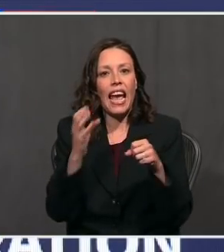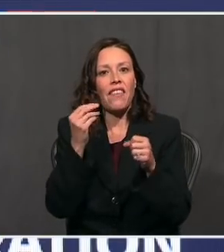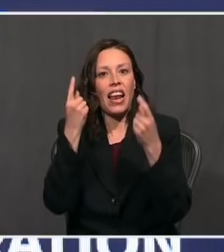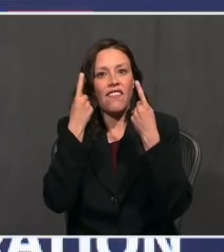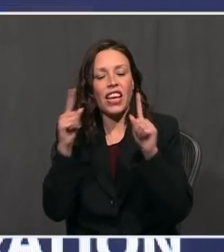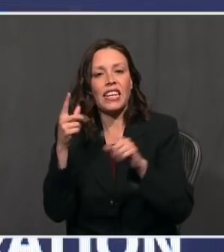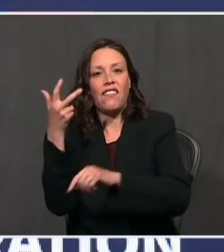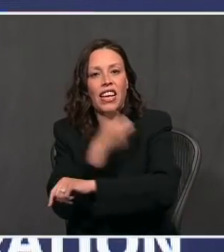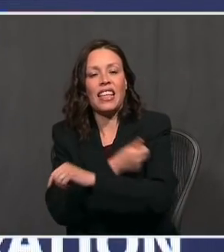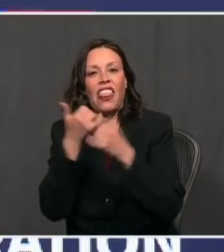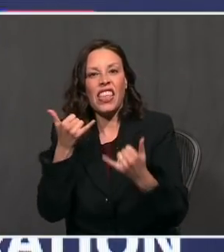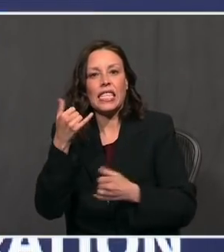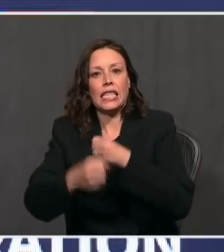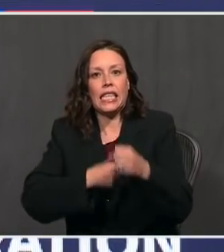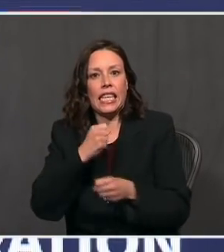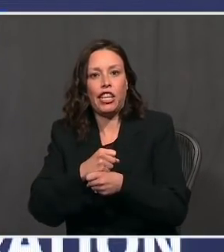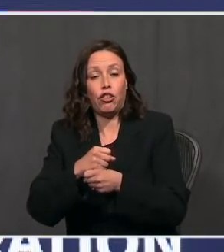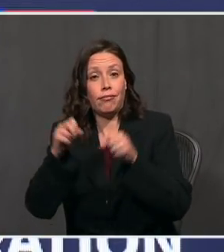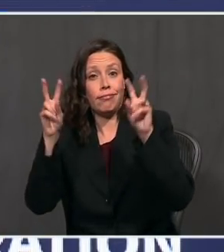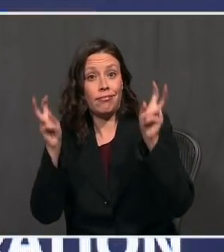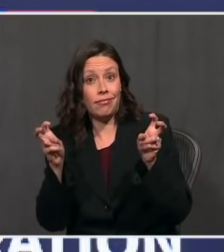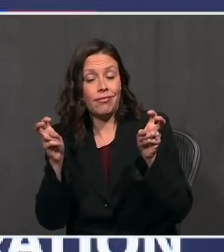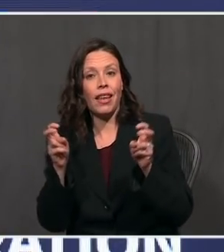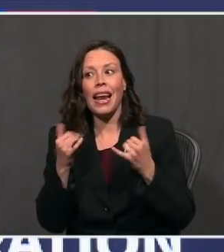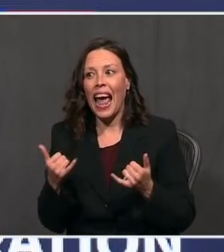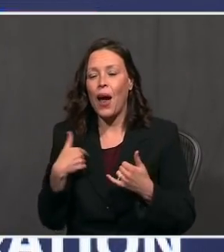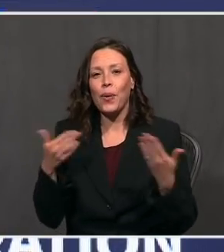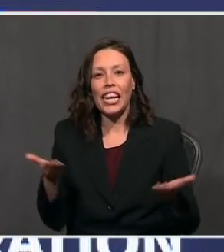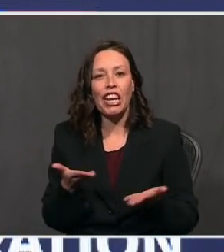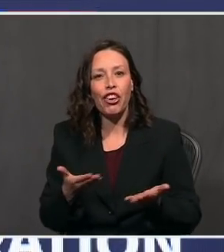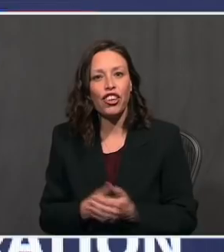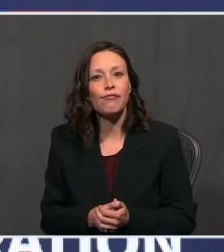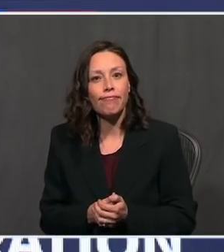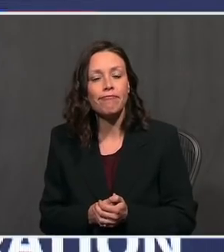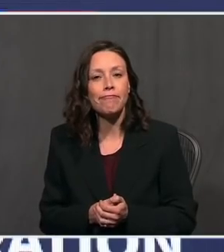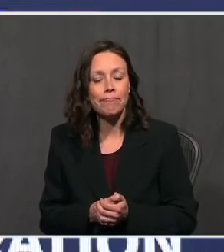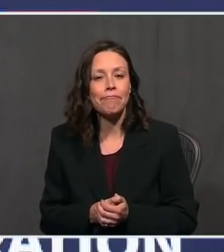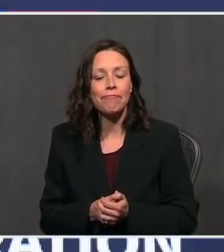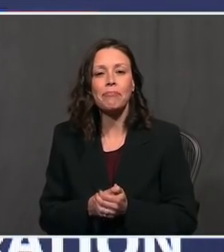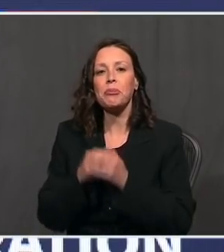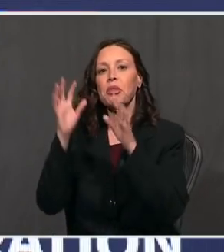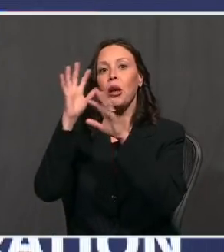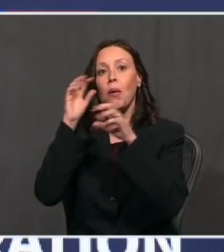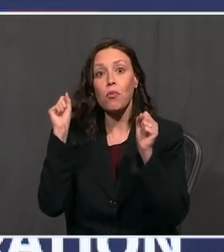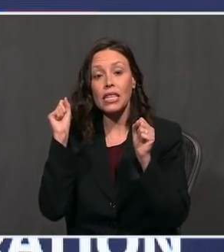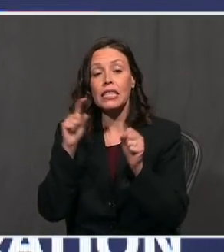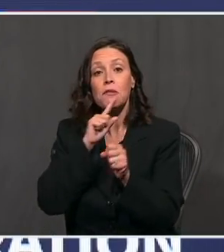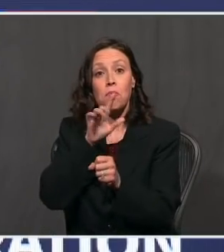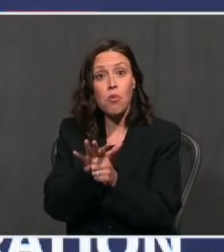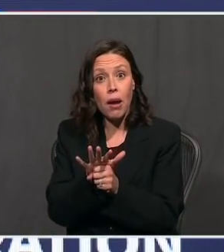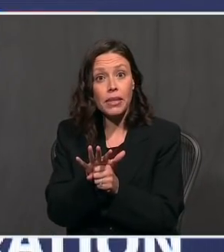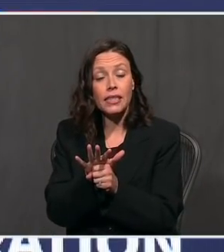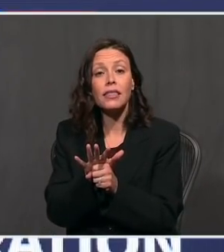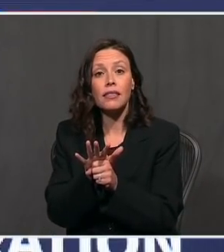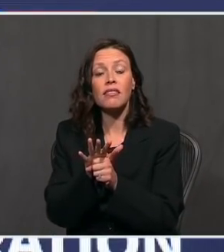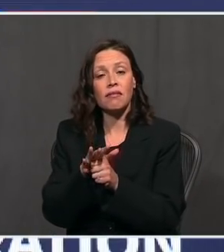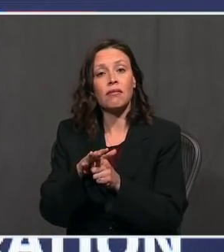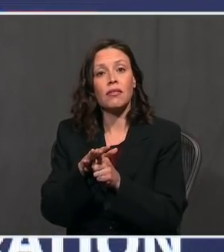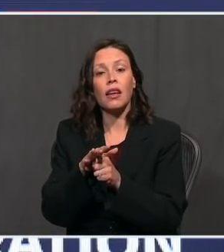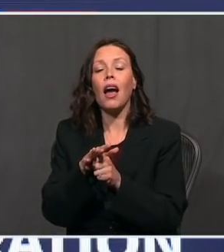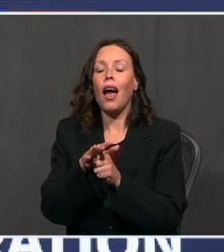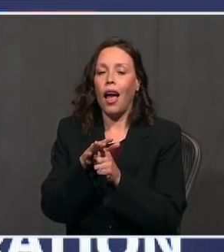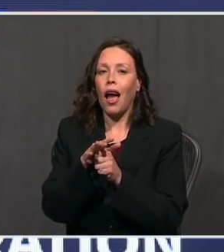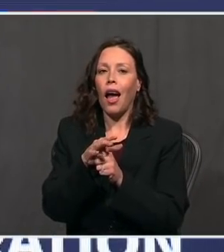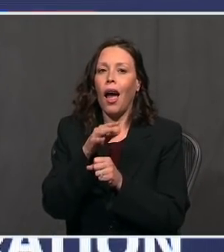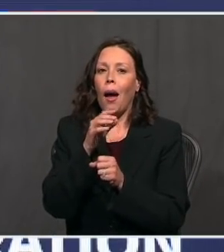vaccine this year." And here we are. The President's promise was met with